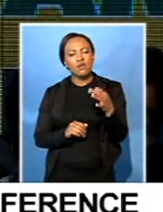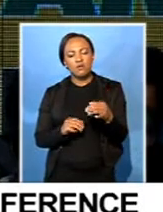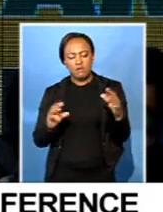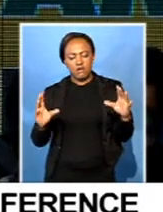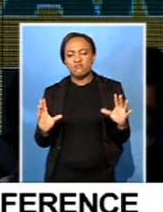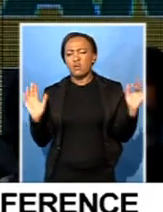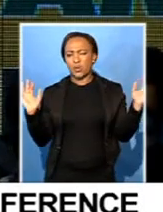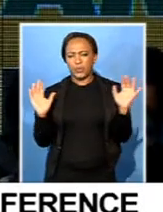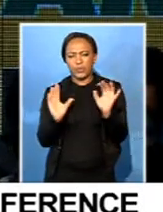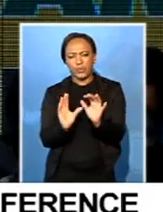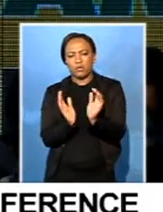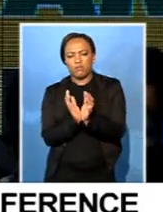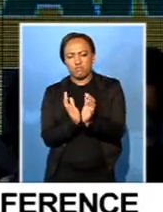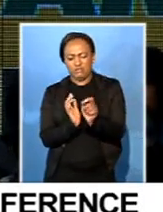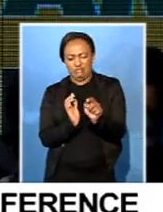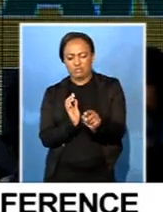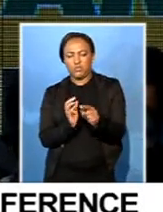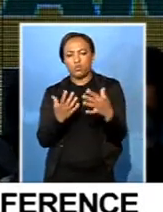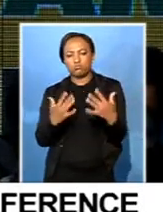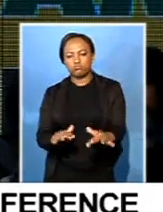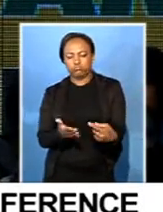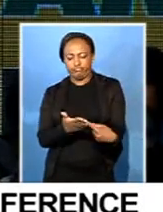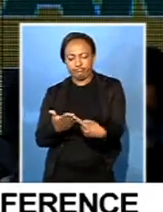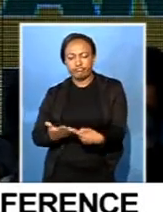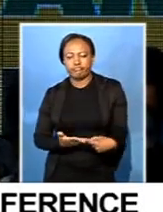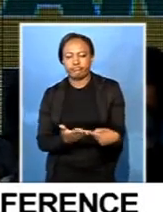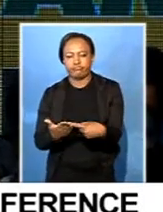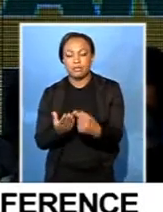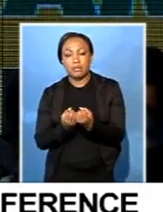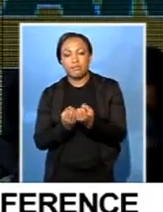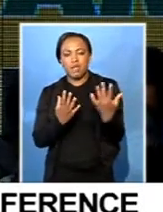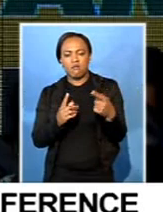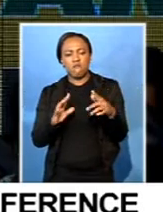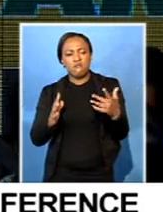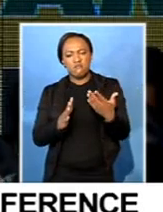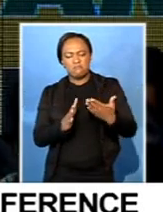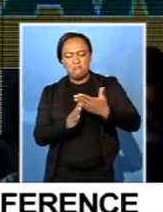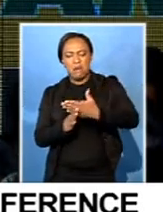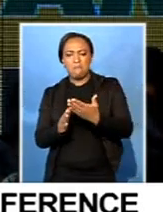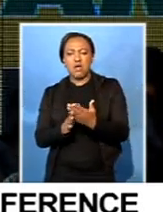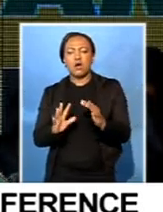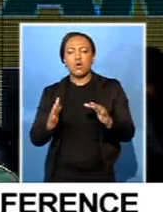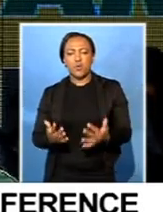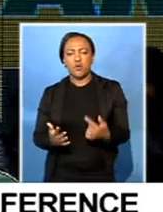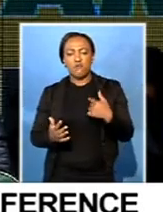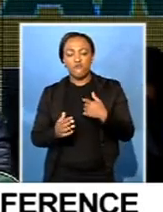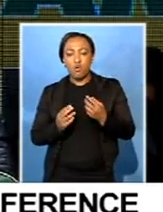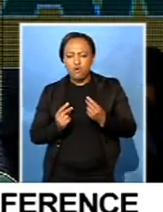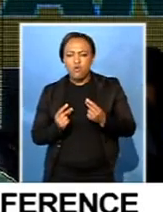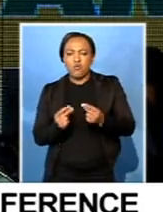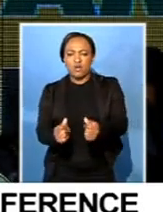Conference will discuss a number of interventions needed to advance